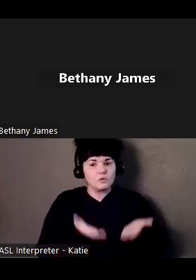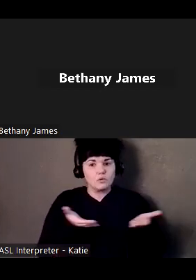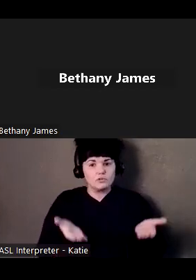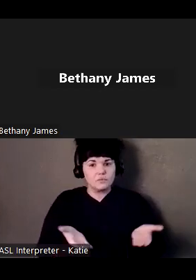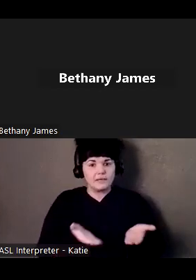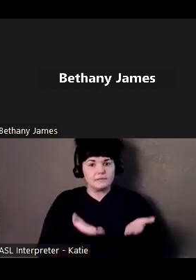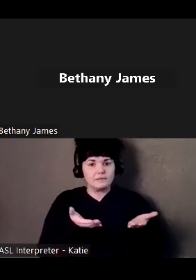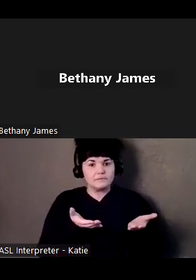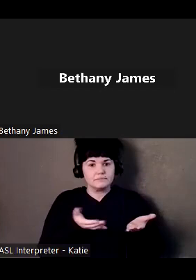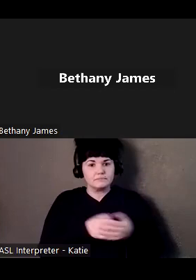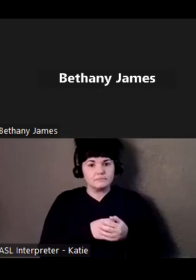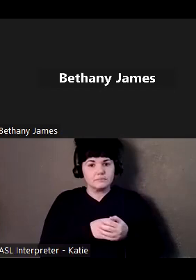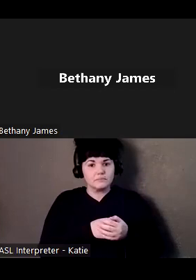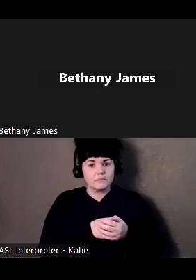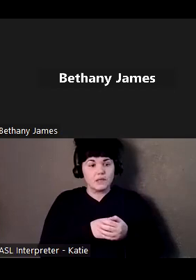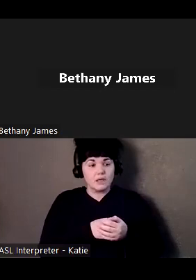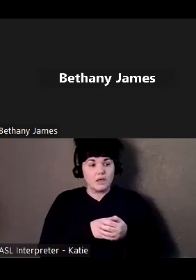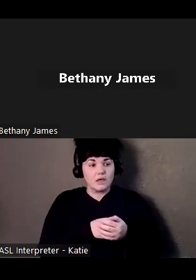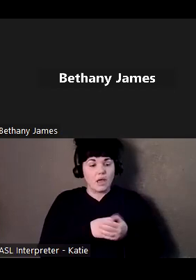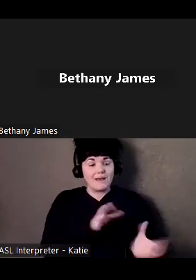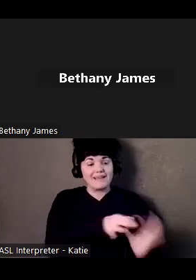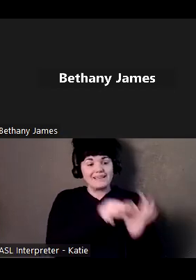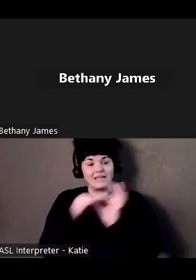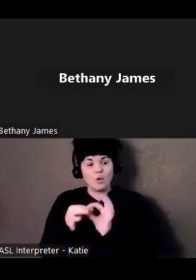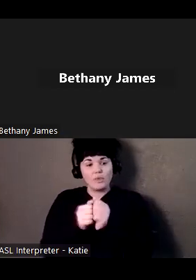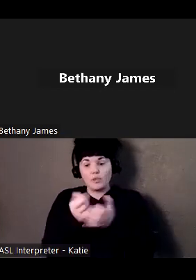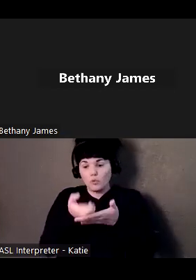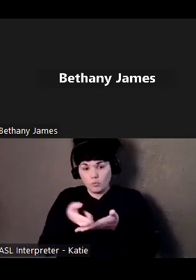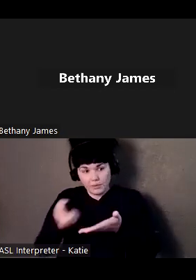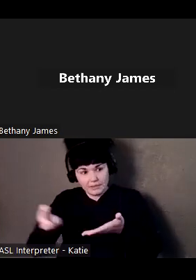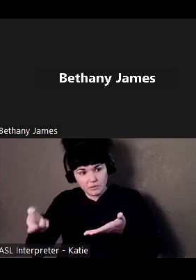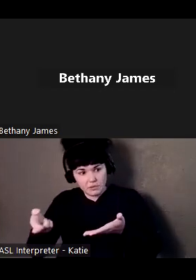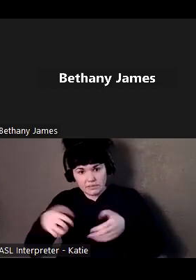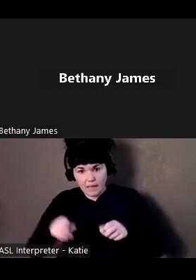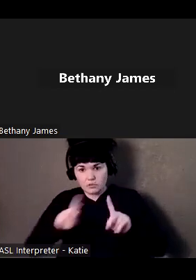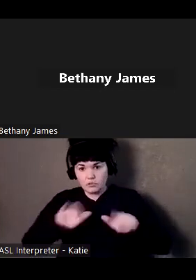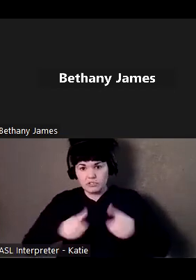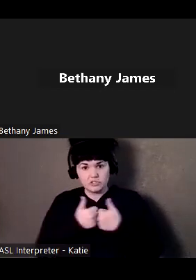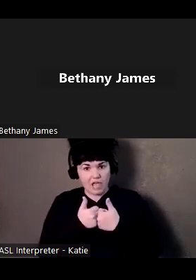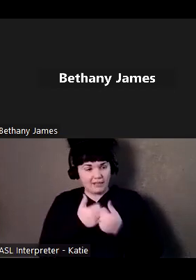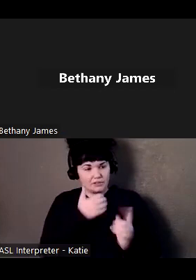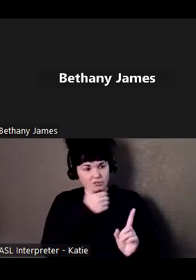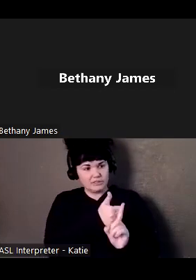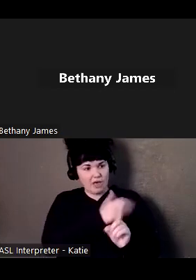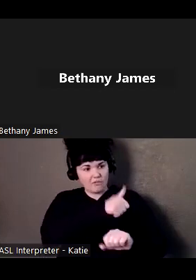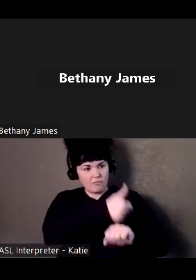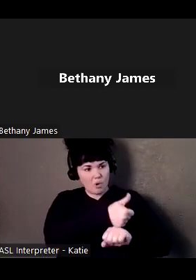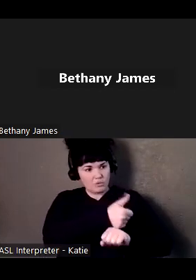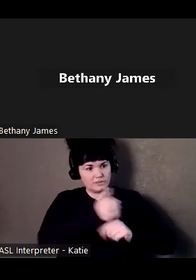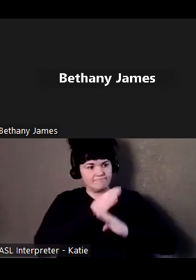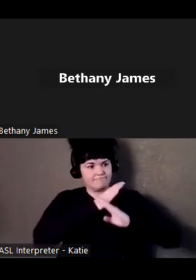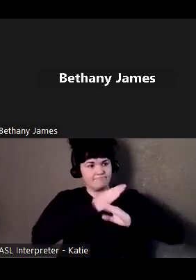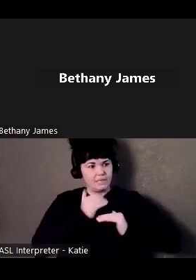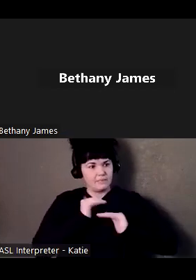by pointing them toward resources and opportunities to challenge self-imposed limitations, keeping in mind that this will need to be